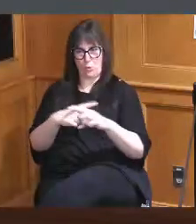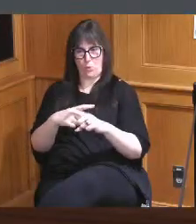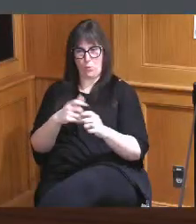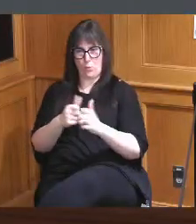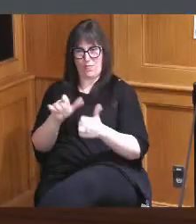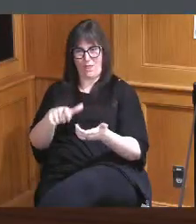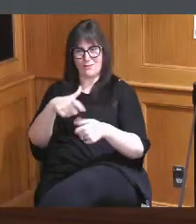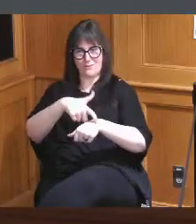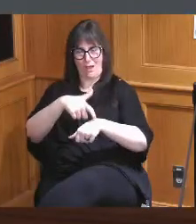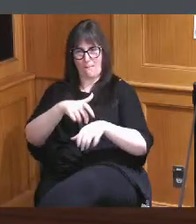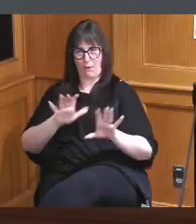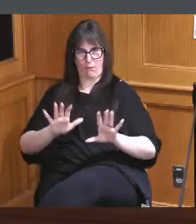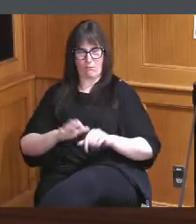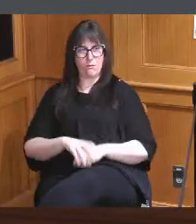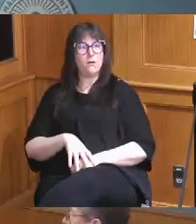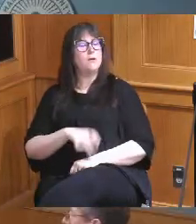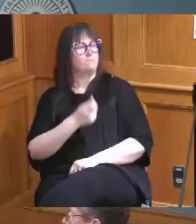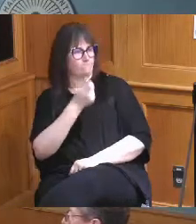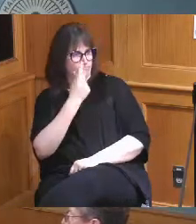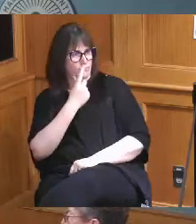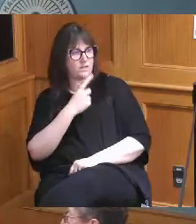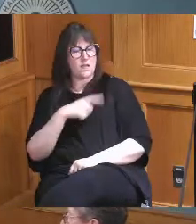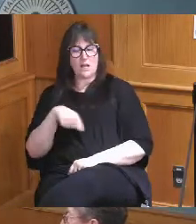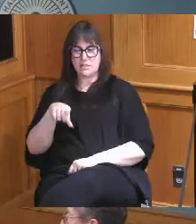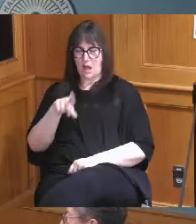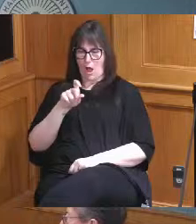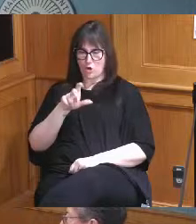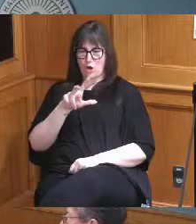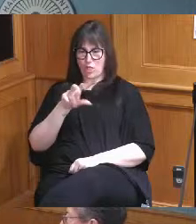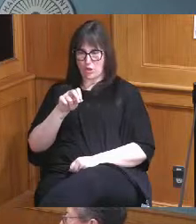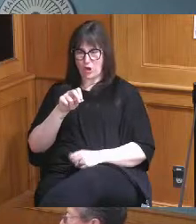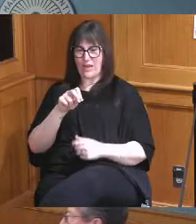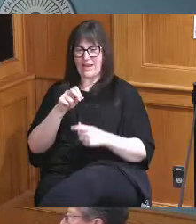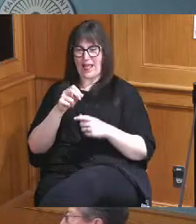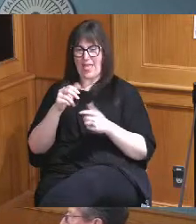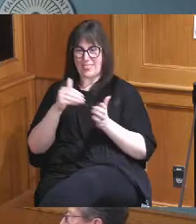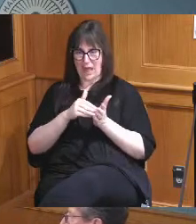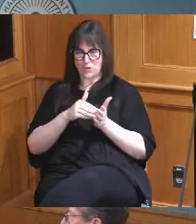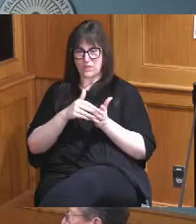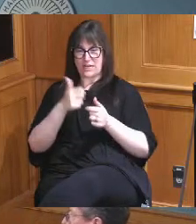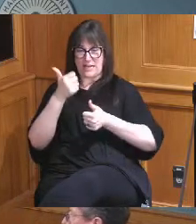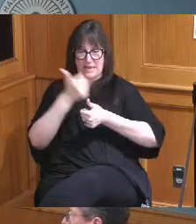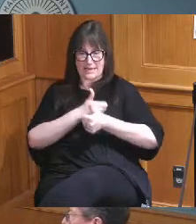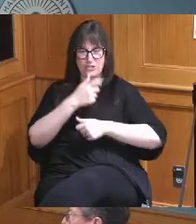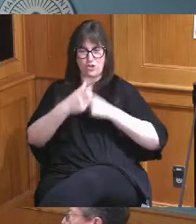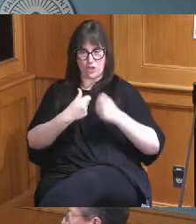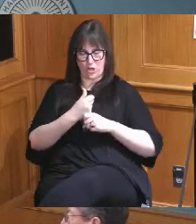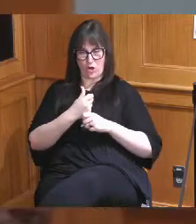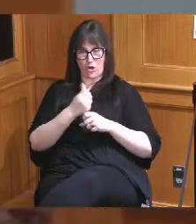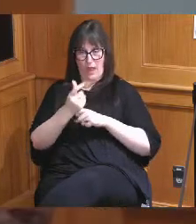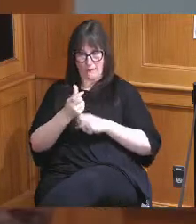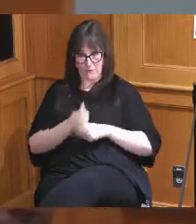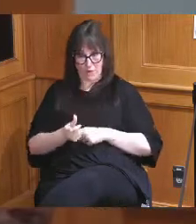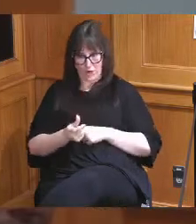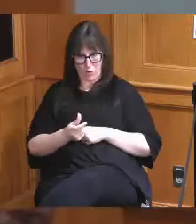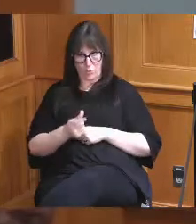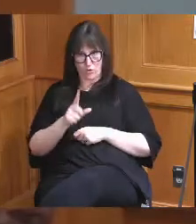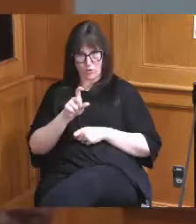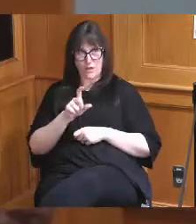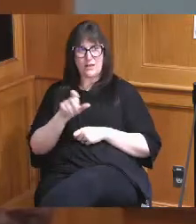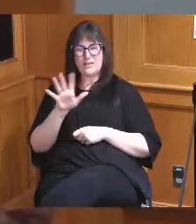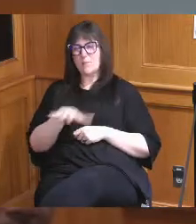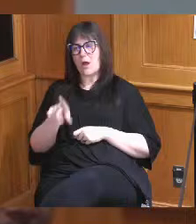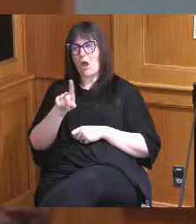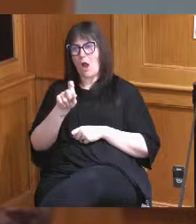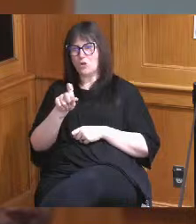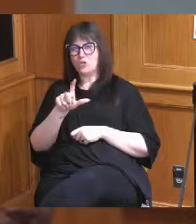here. Gotcha. Okay. And then is it 130,000 each year for 4 years? Is what That's the average. It's about